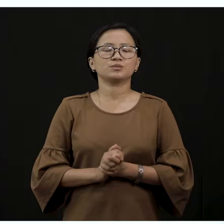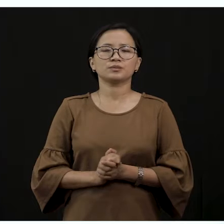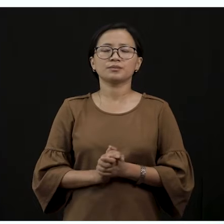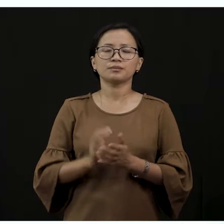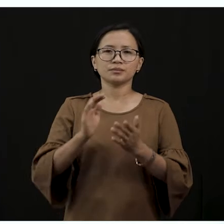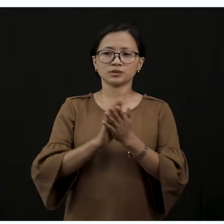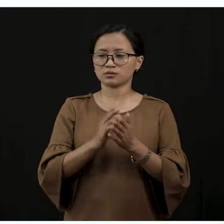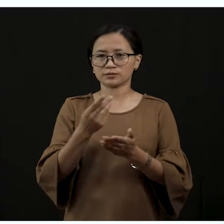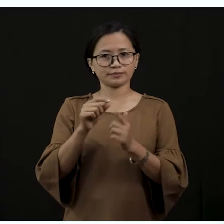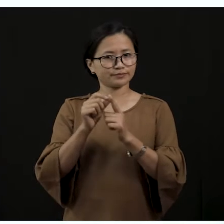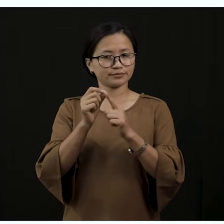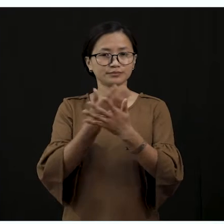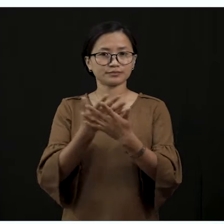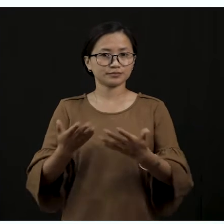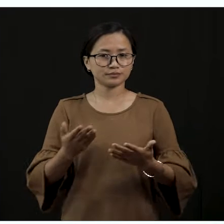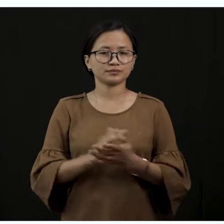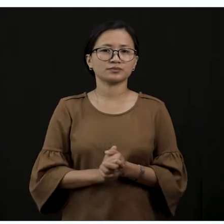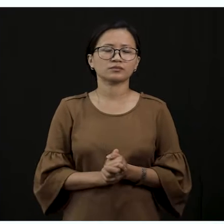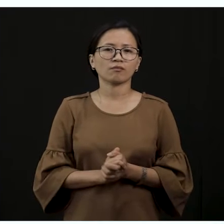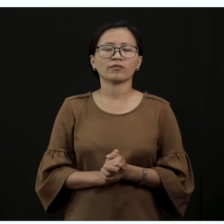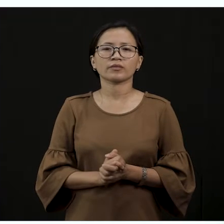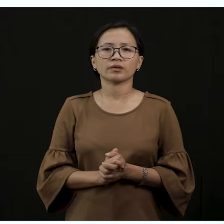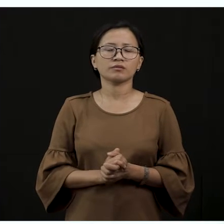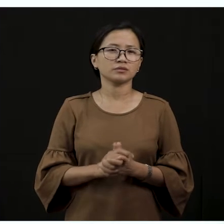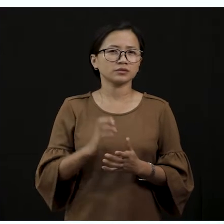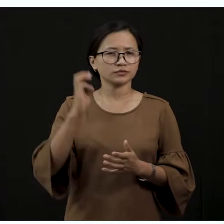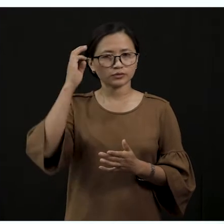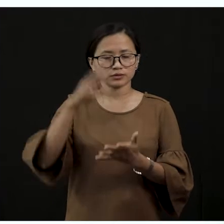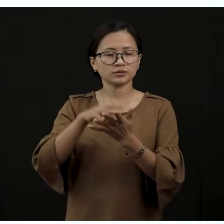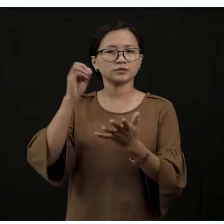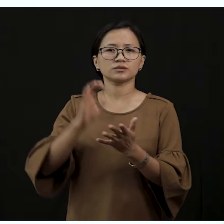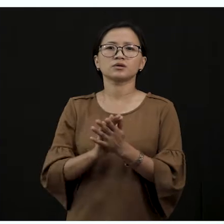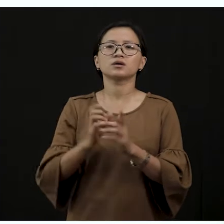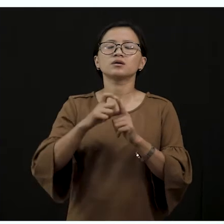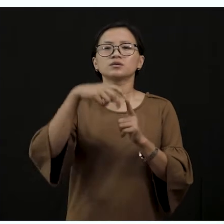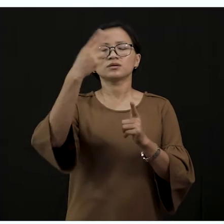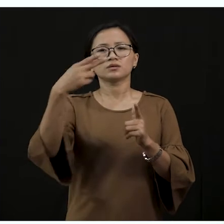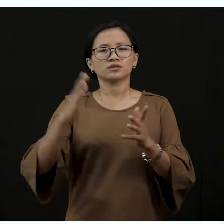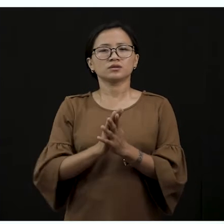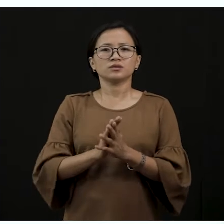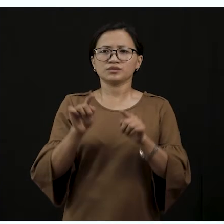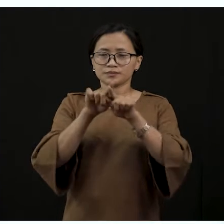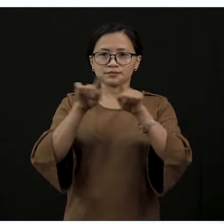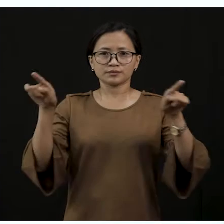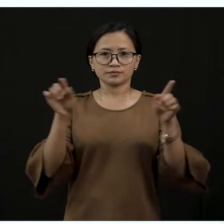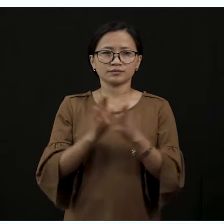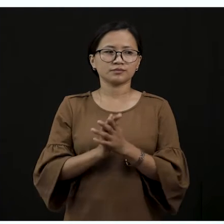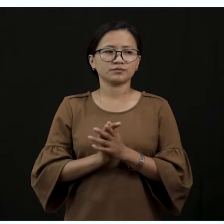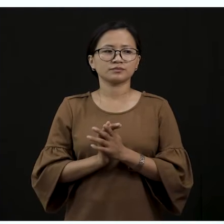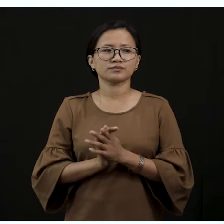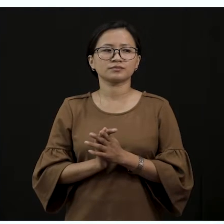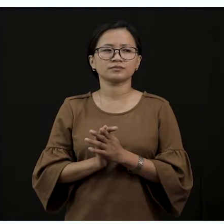their properties. Then also you have to recognize and draw straight,